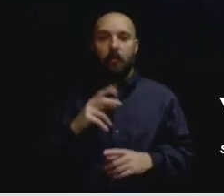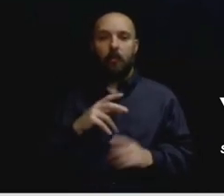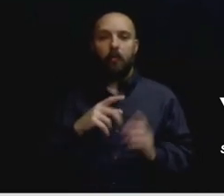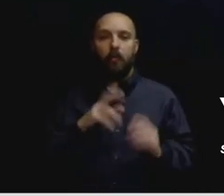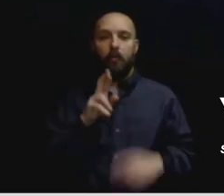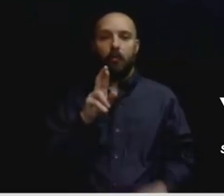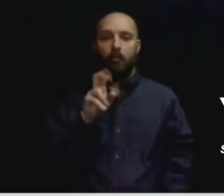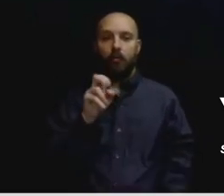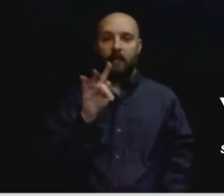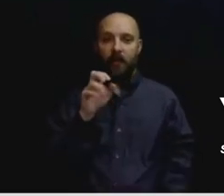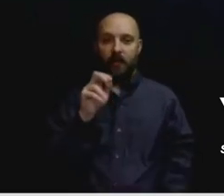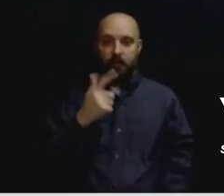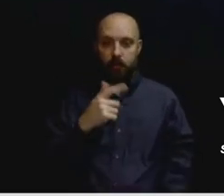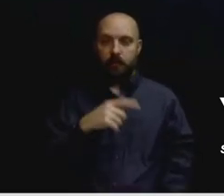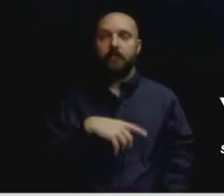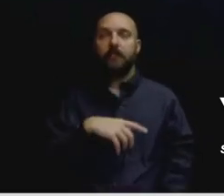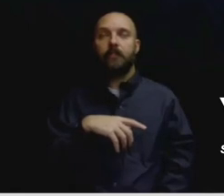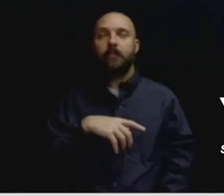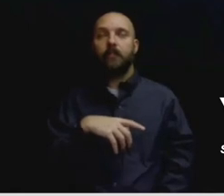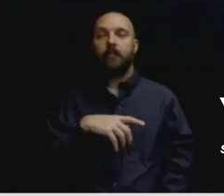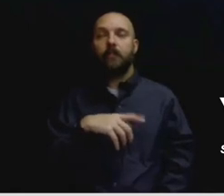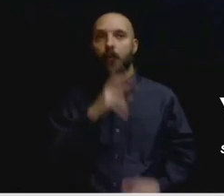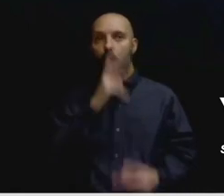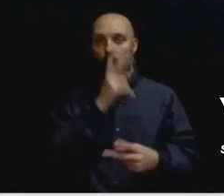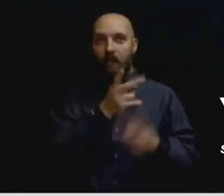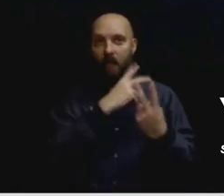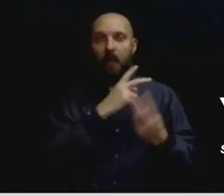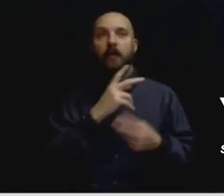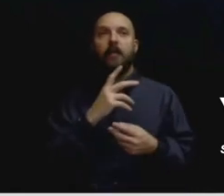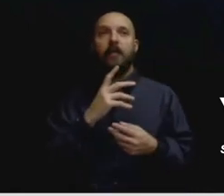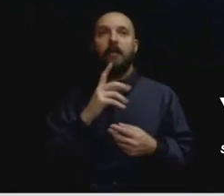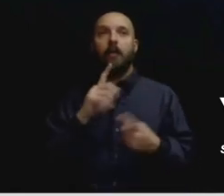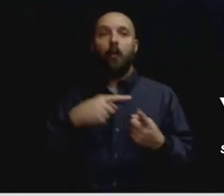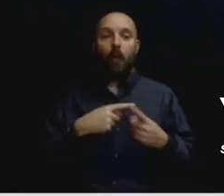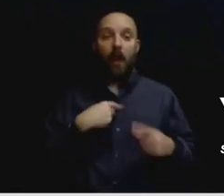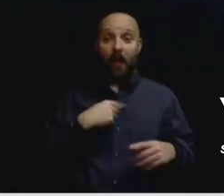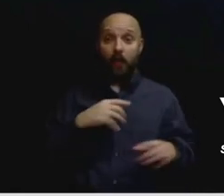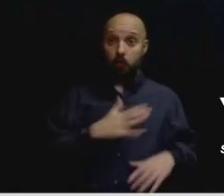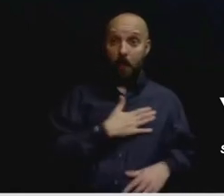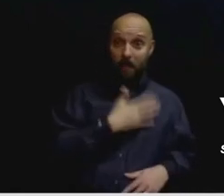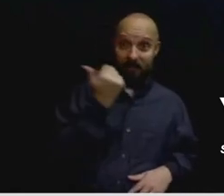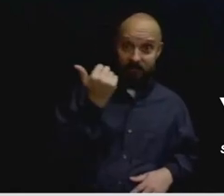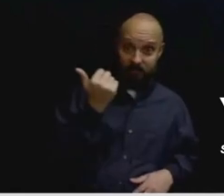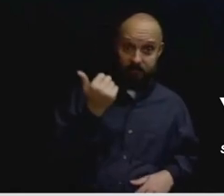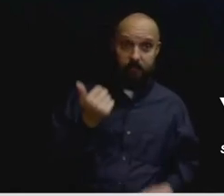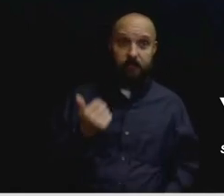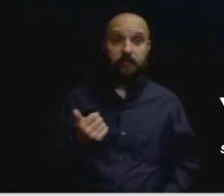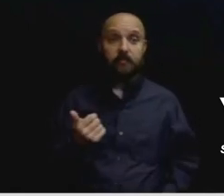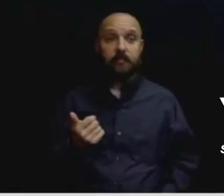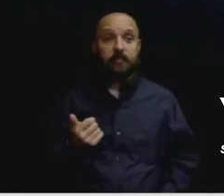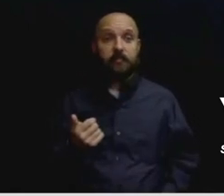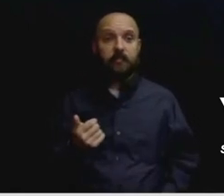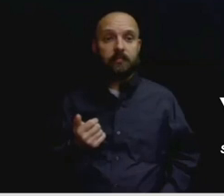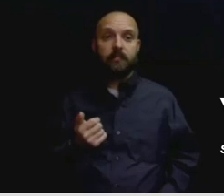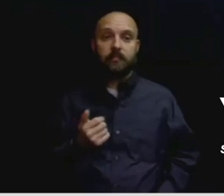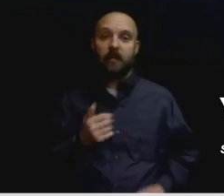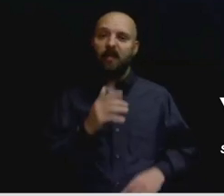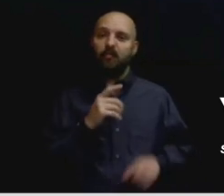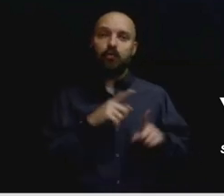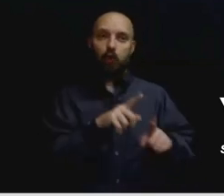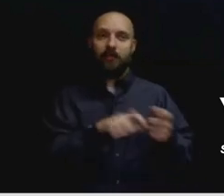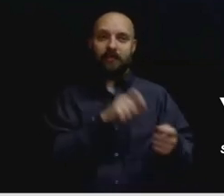So reflect on when I do my best at specific tasks and